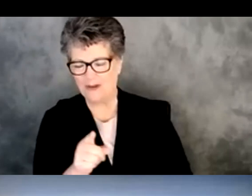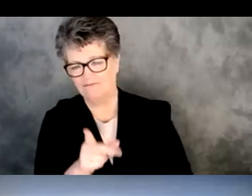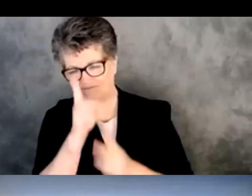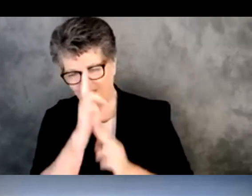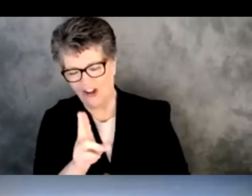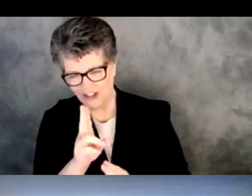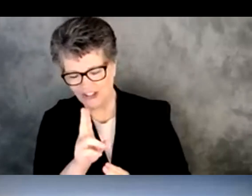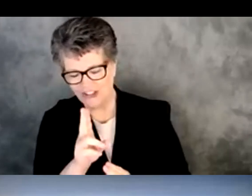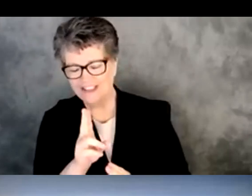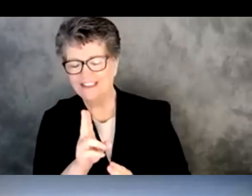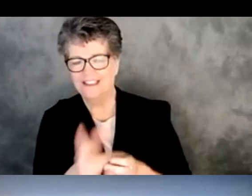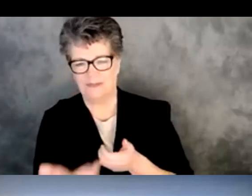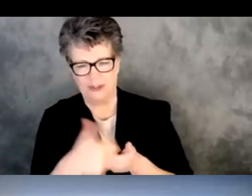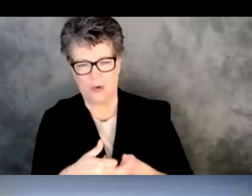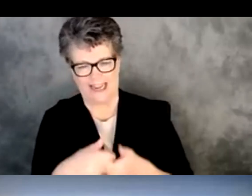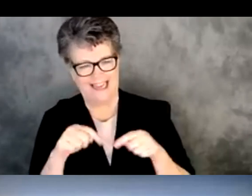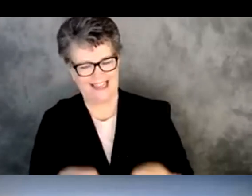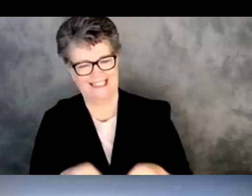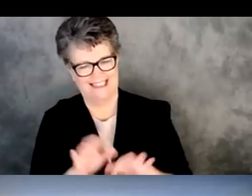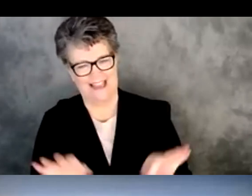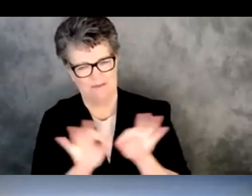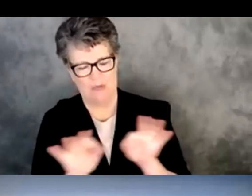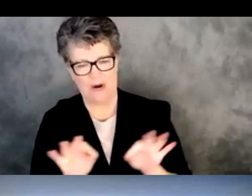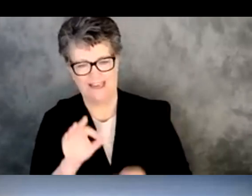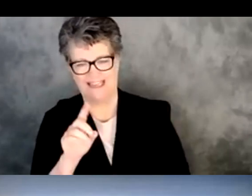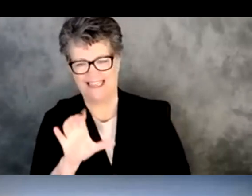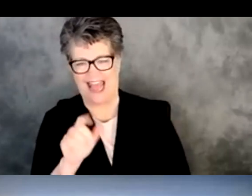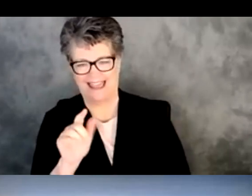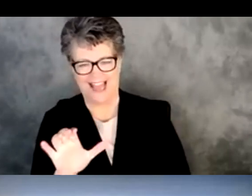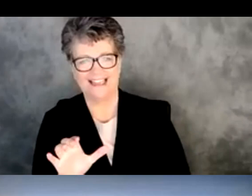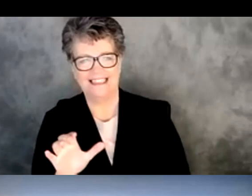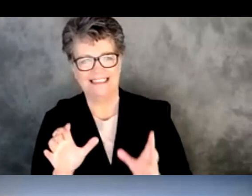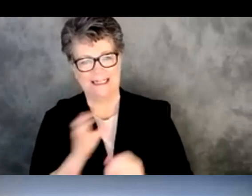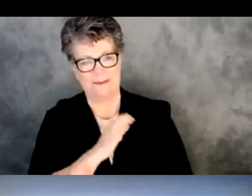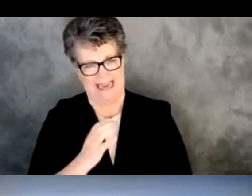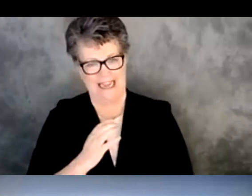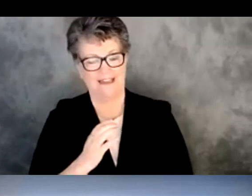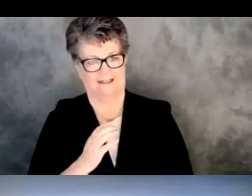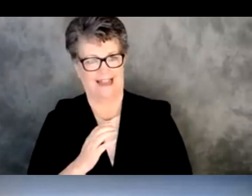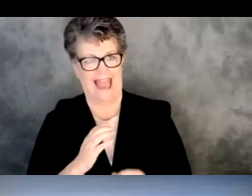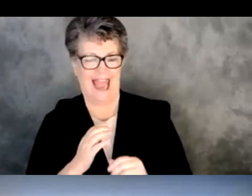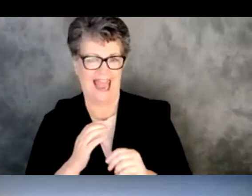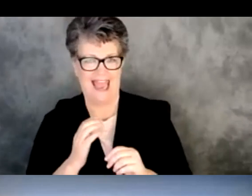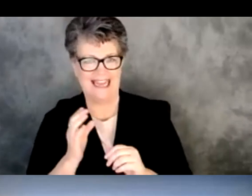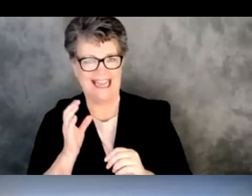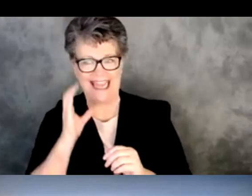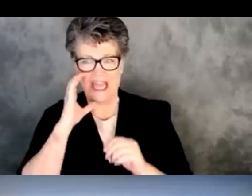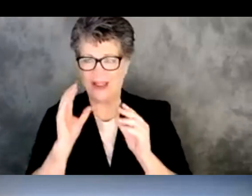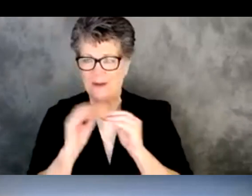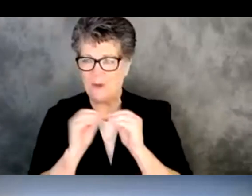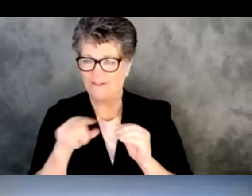be joining this important DACLAC committee and hearing much more from you